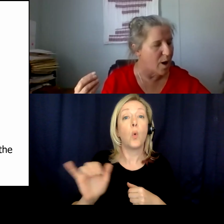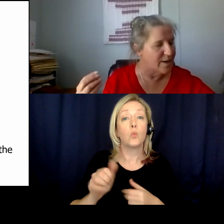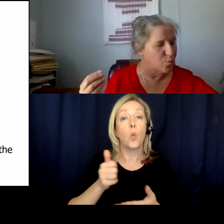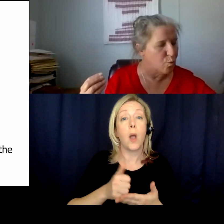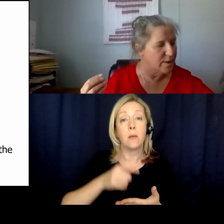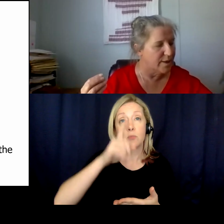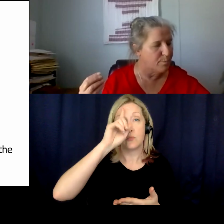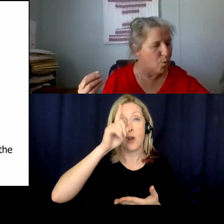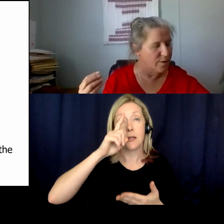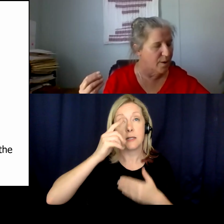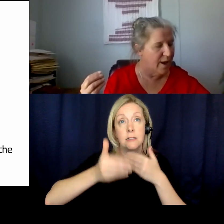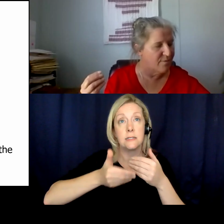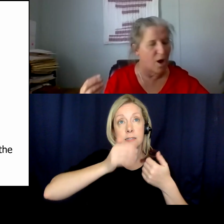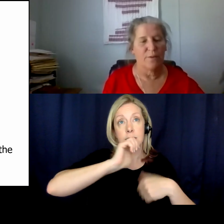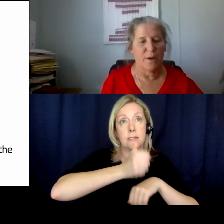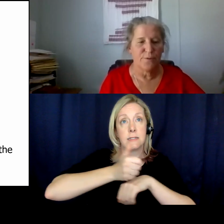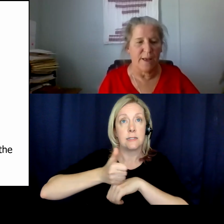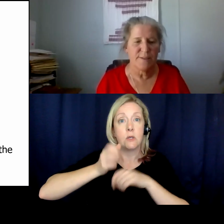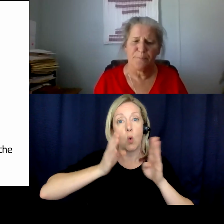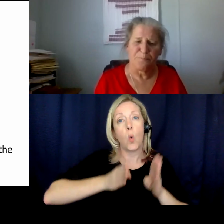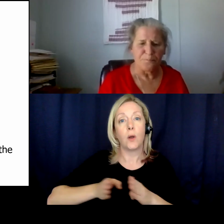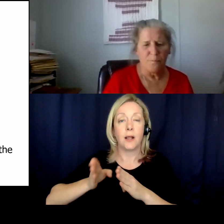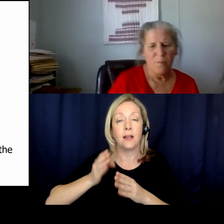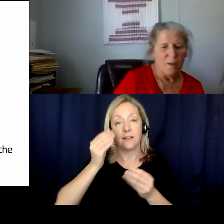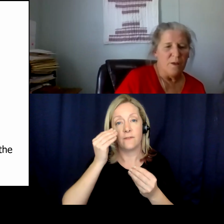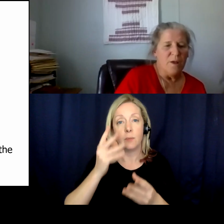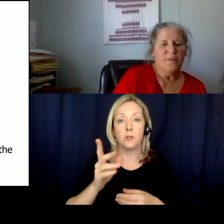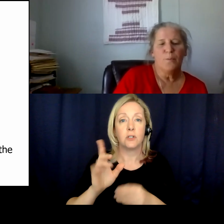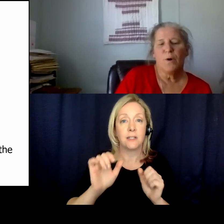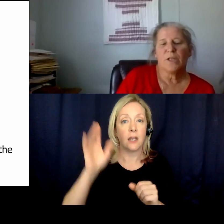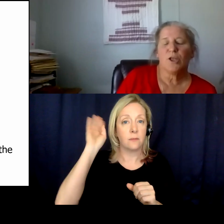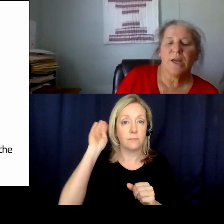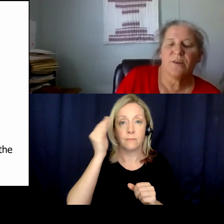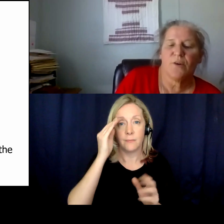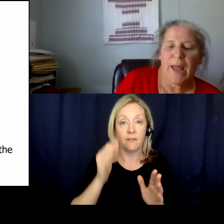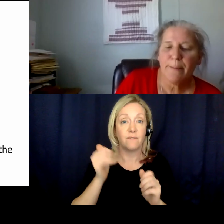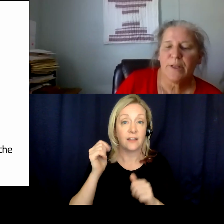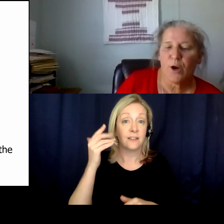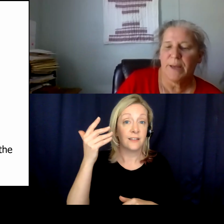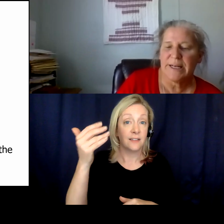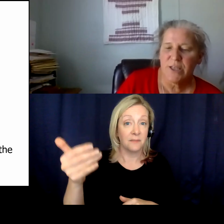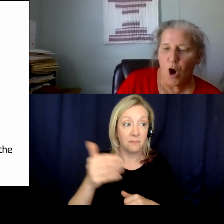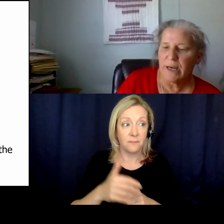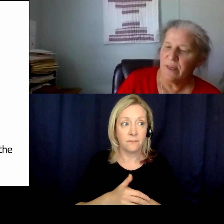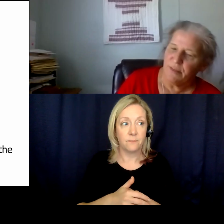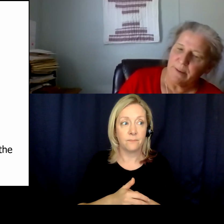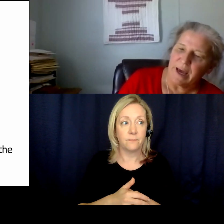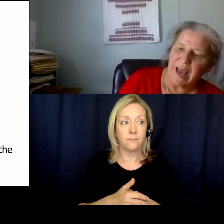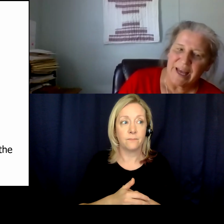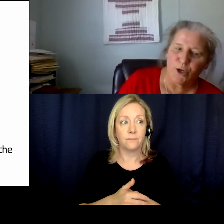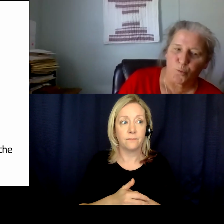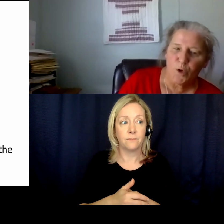that's why it's really important that we have all of those things. Then we want to look at the vocabulary being taught and think about how